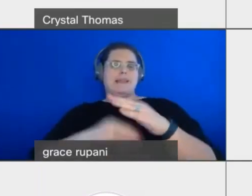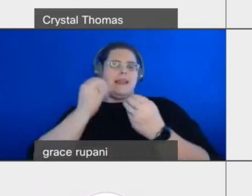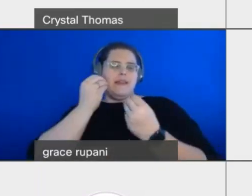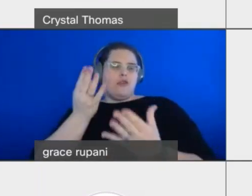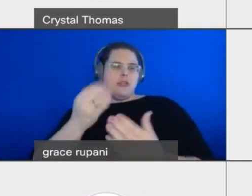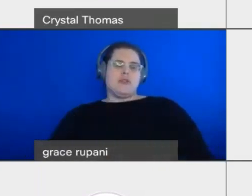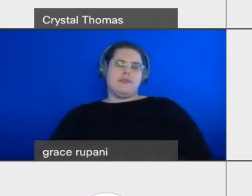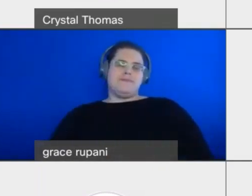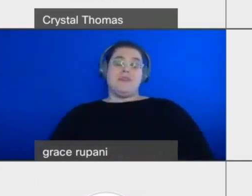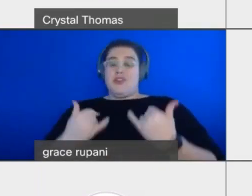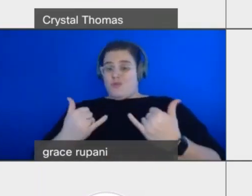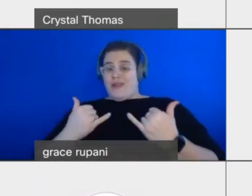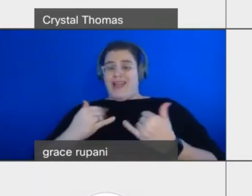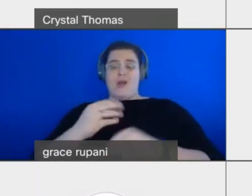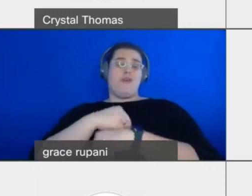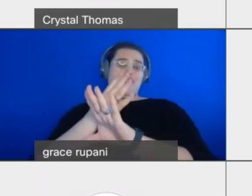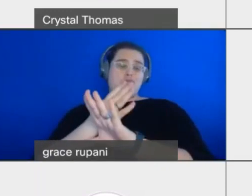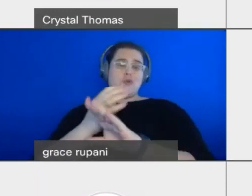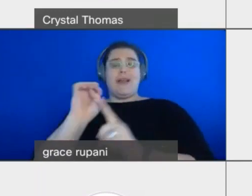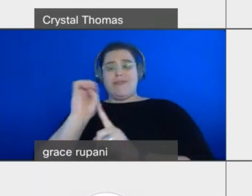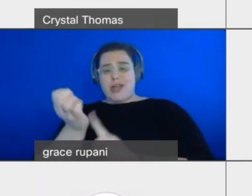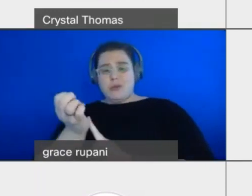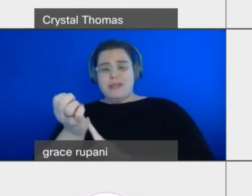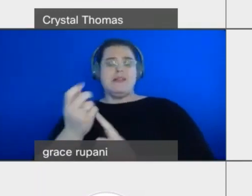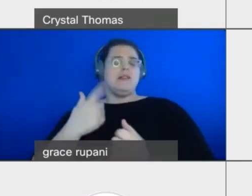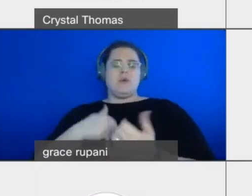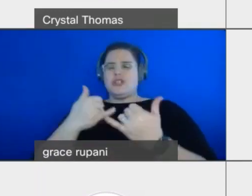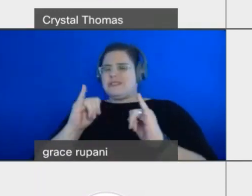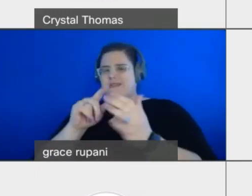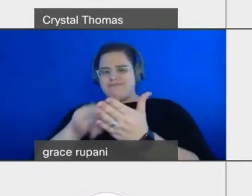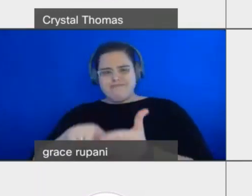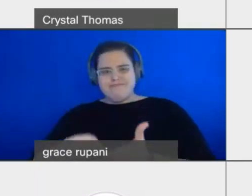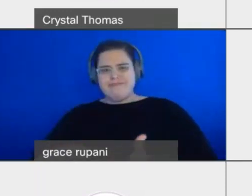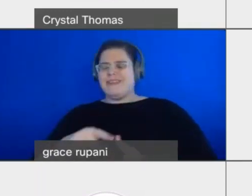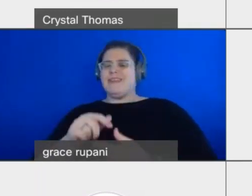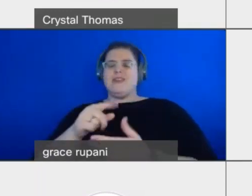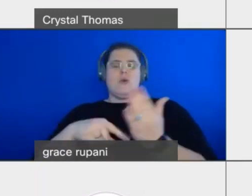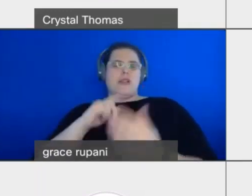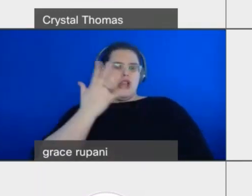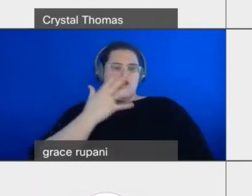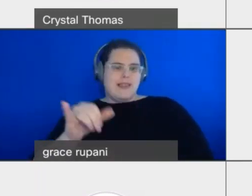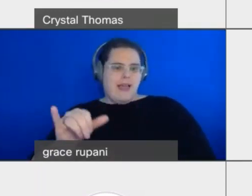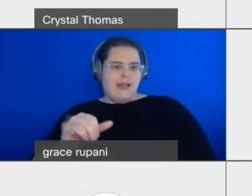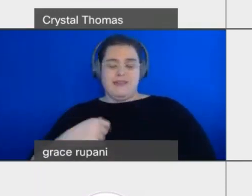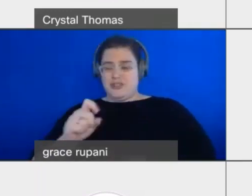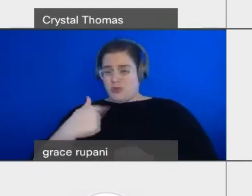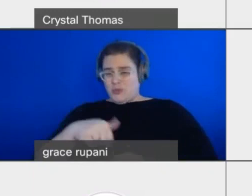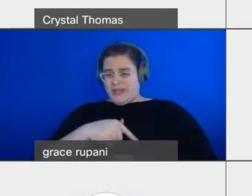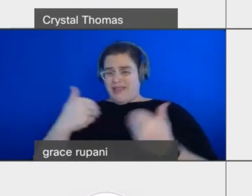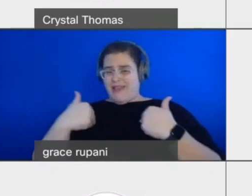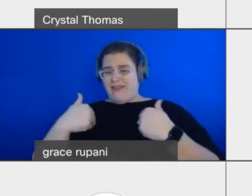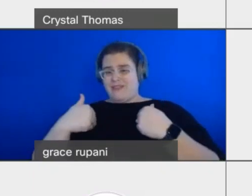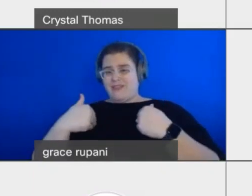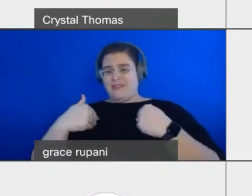with trying to social distance, what does that look like in this setting? Do we explore something virtual in addition